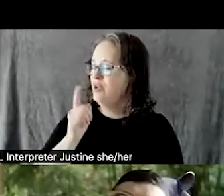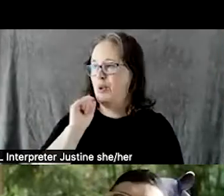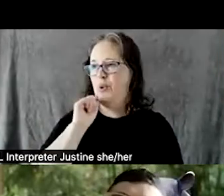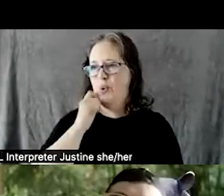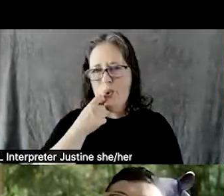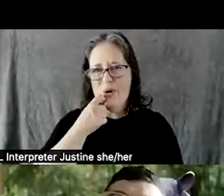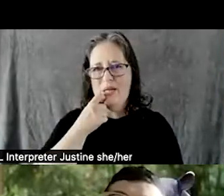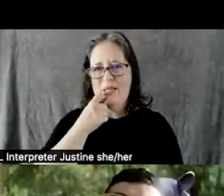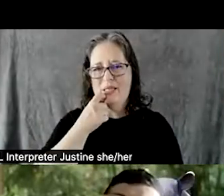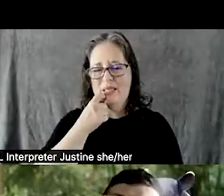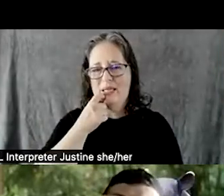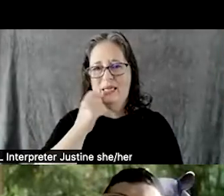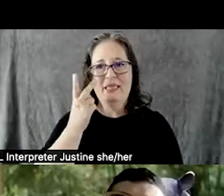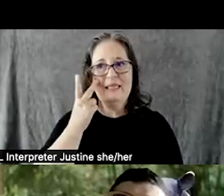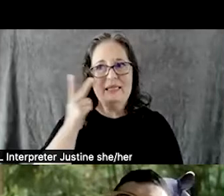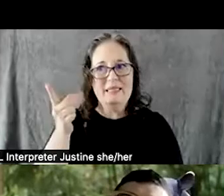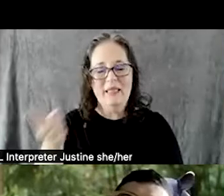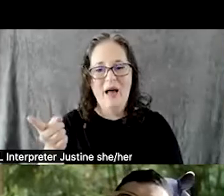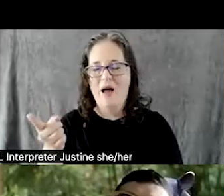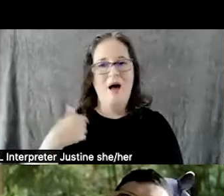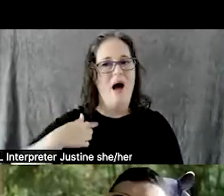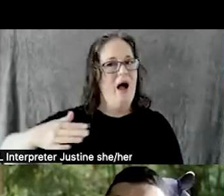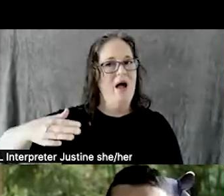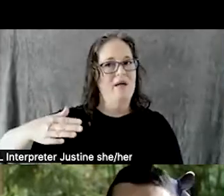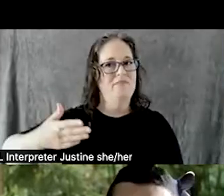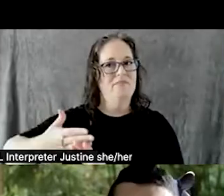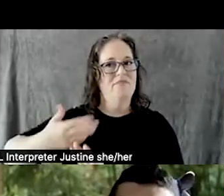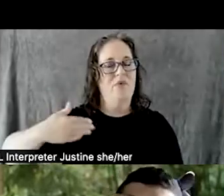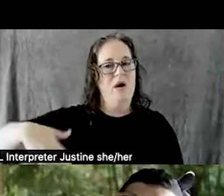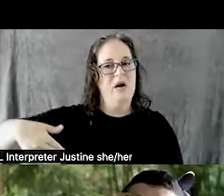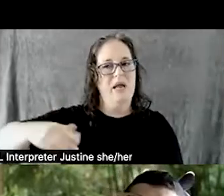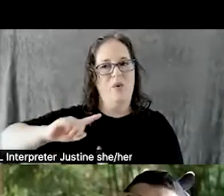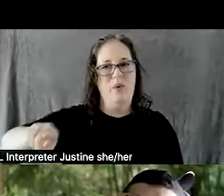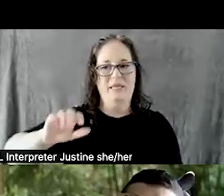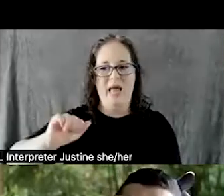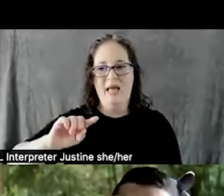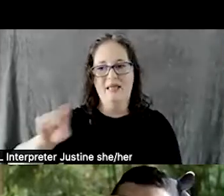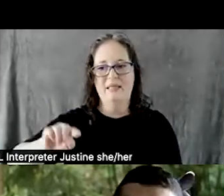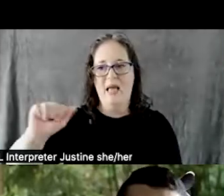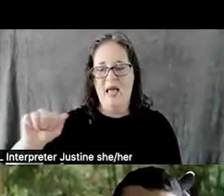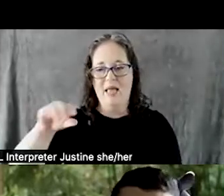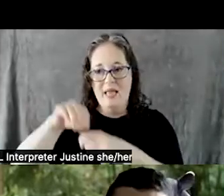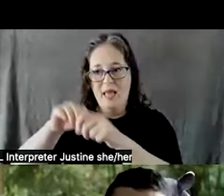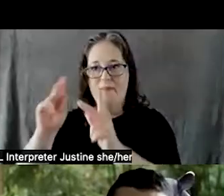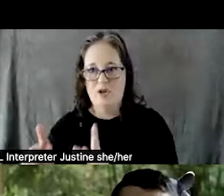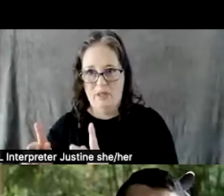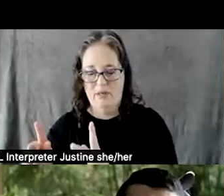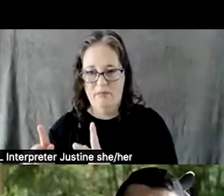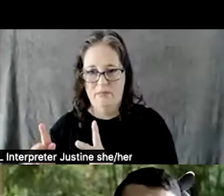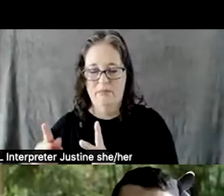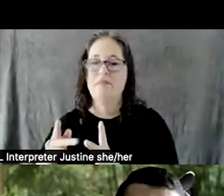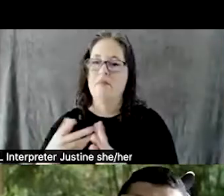an opportunity to attend AZA in person before, and I had gone to the virtual